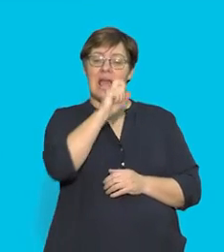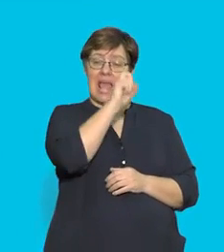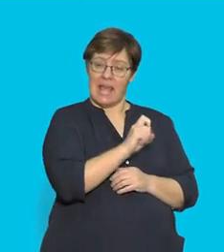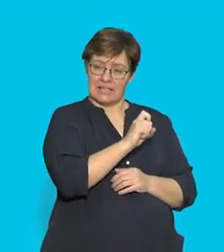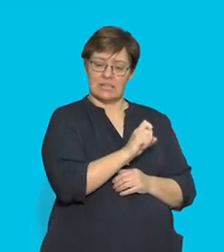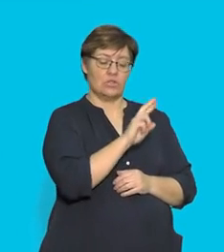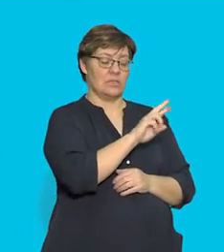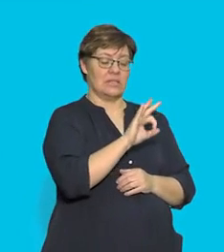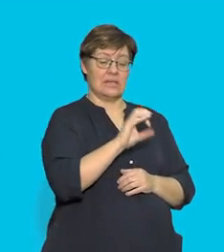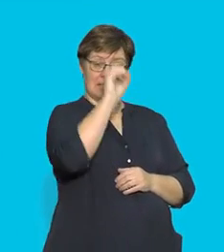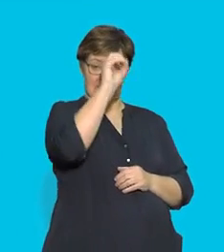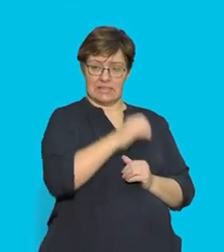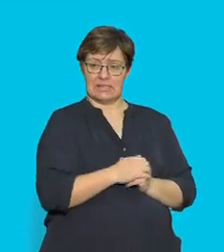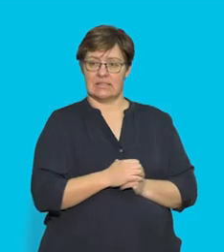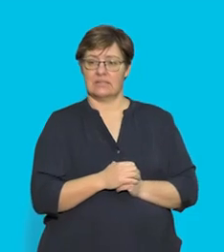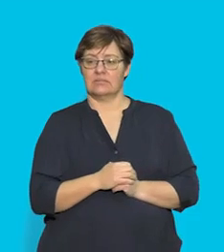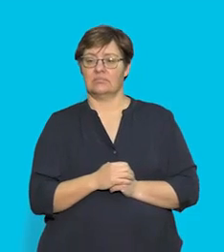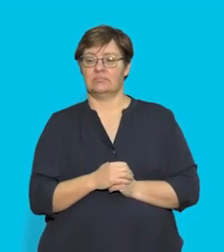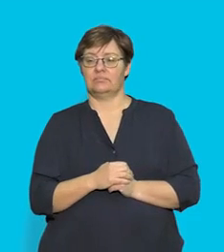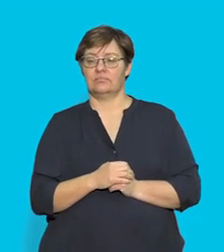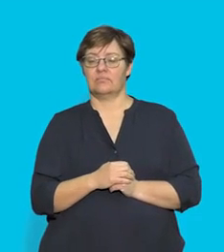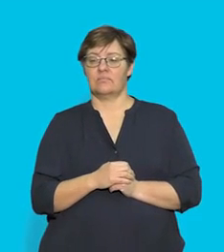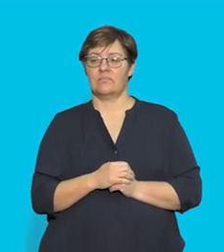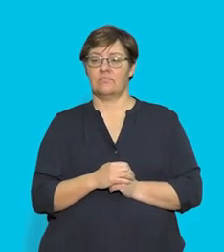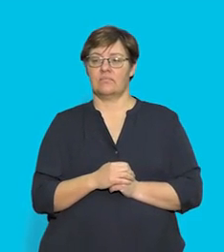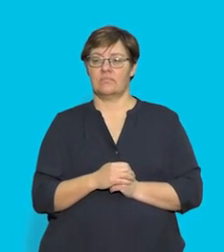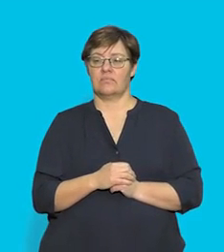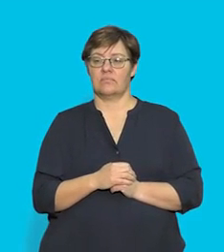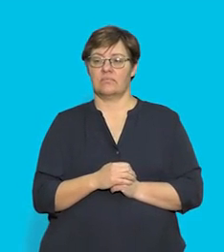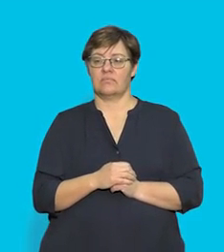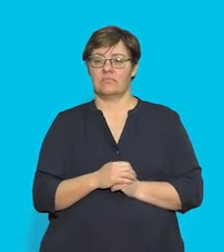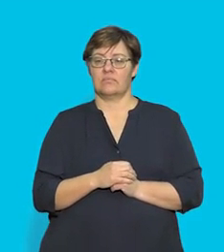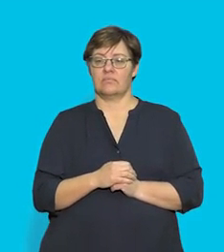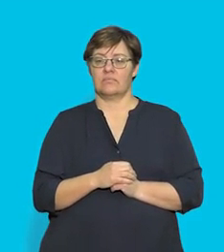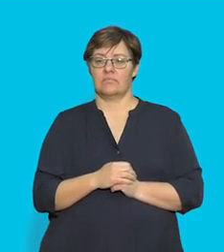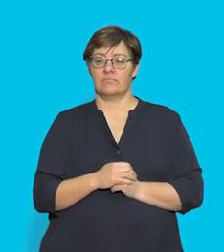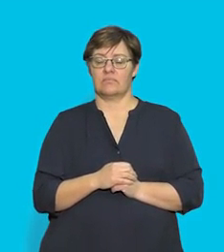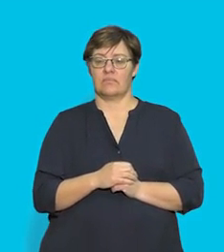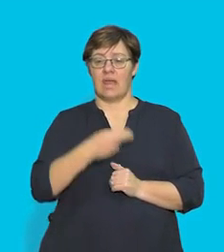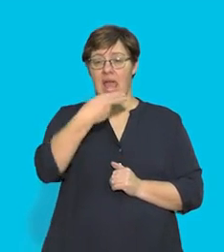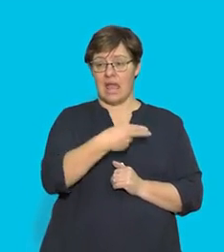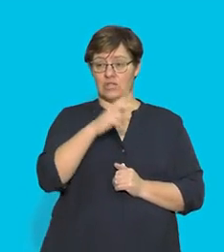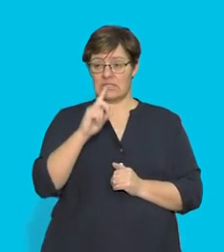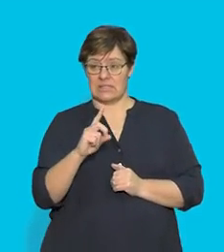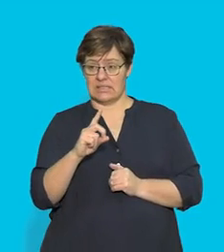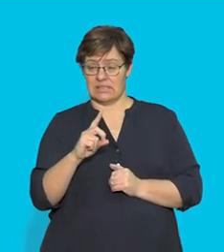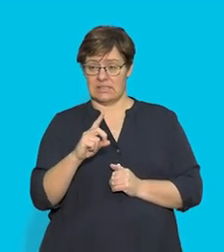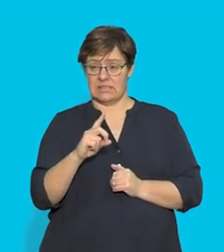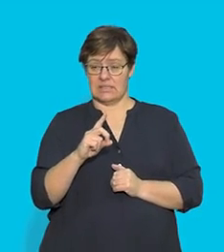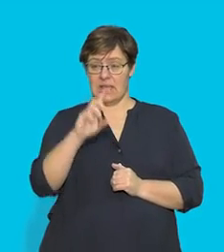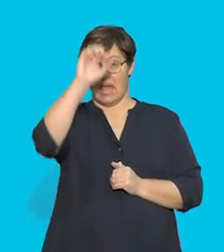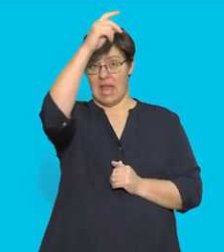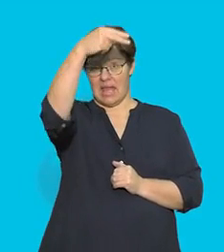X is equal to 23 degrees. Okay, and they've given us that HD is equal